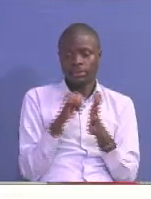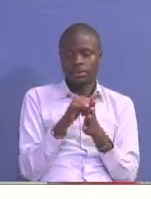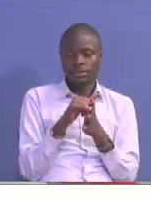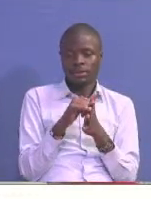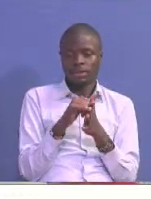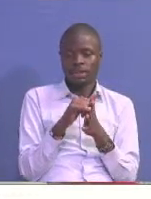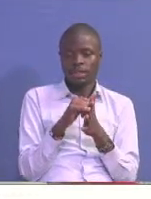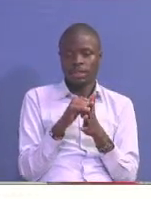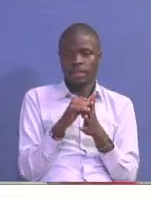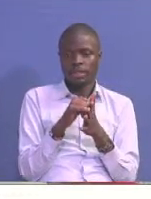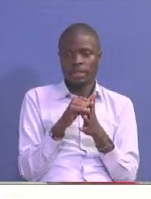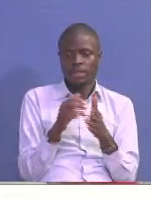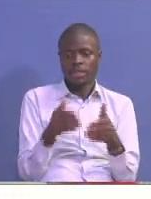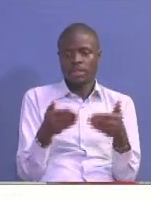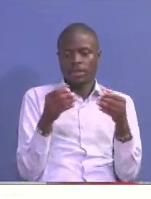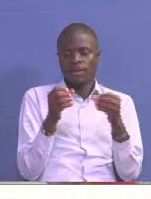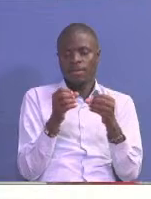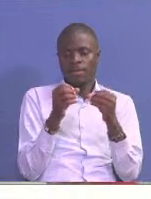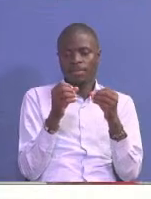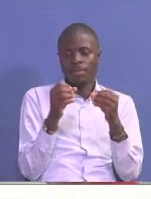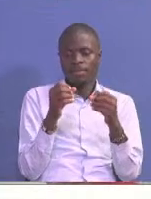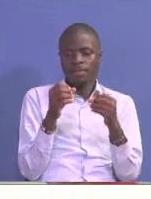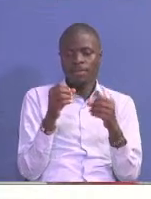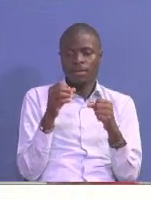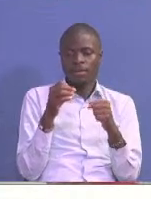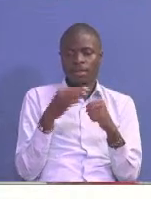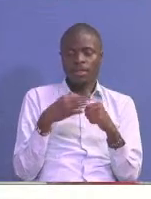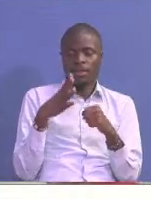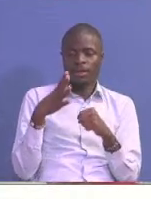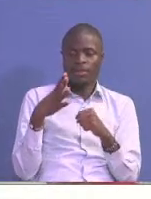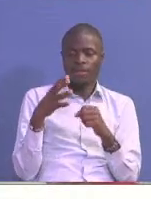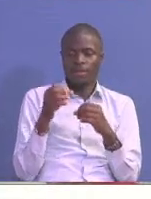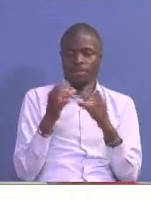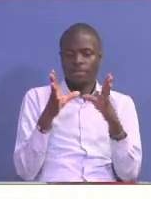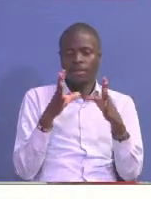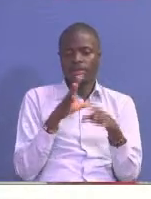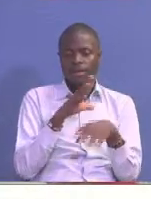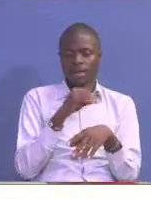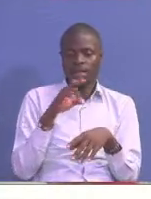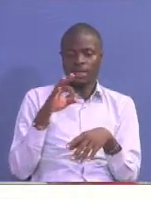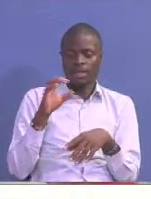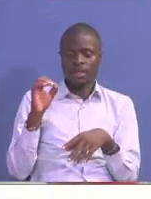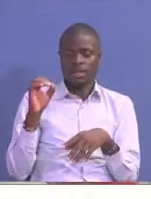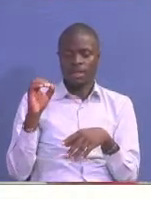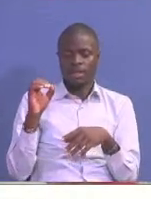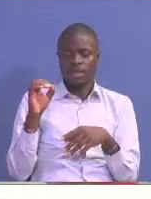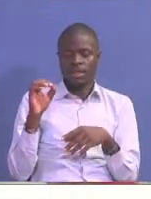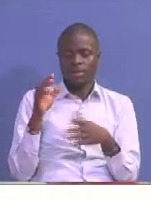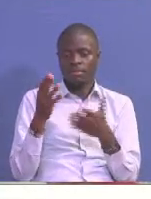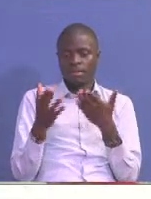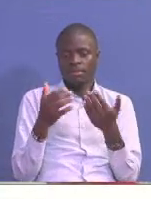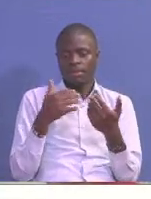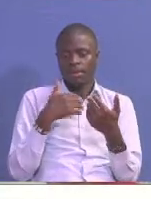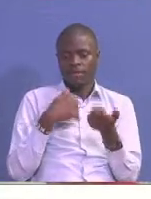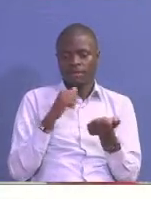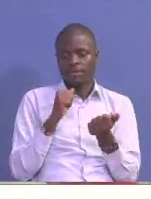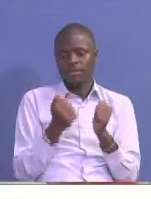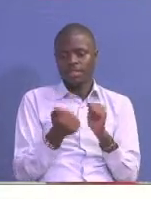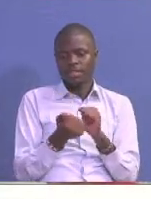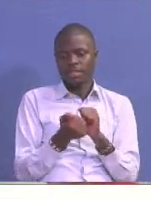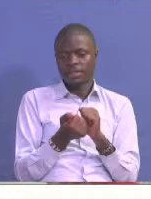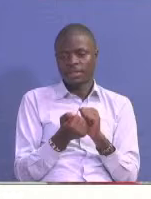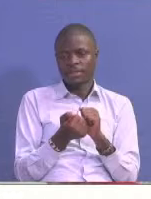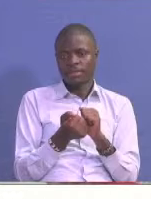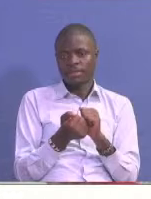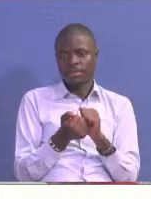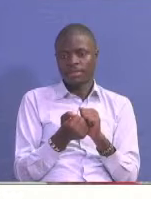public and 33 private. Even that number may have changed quite a bit.